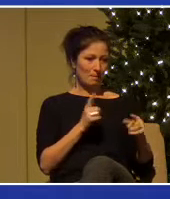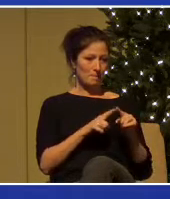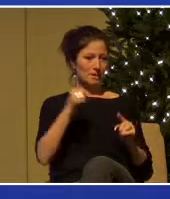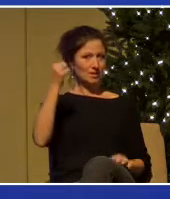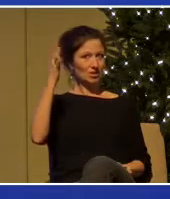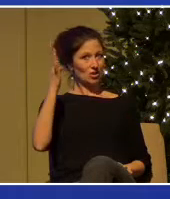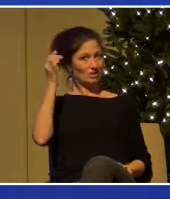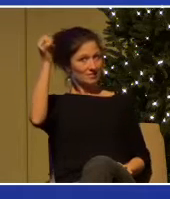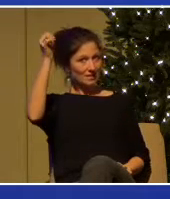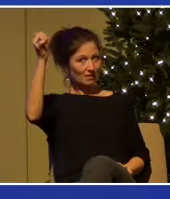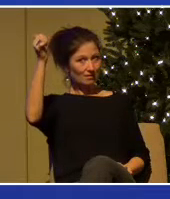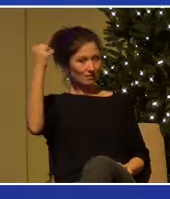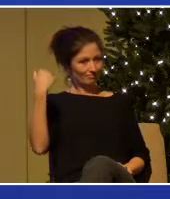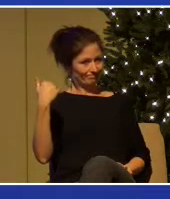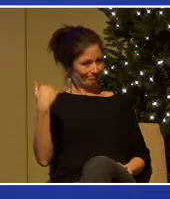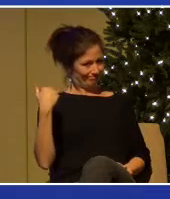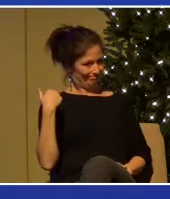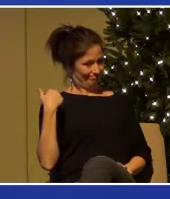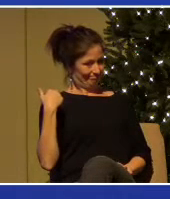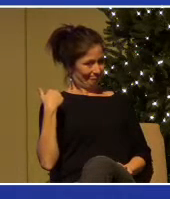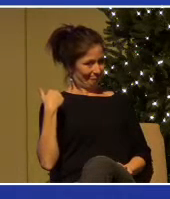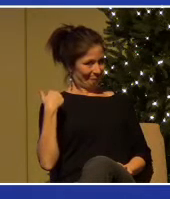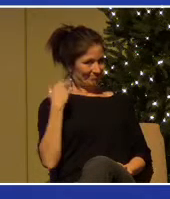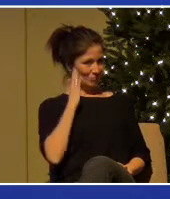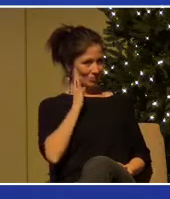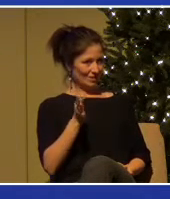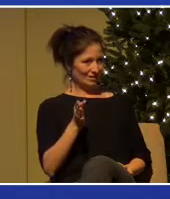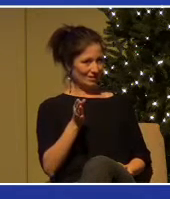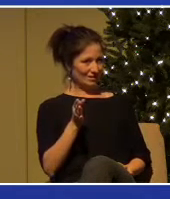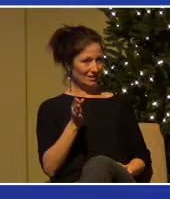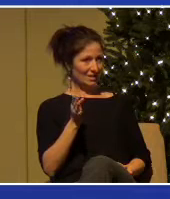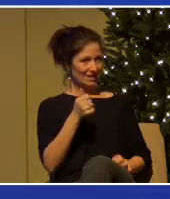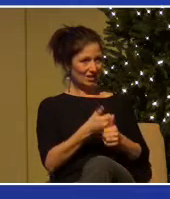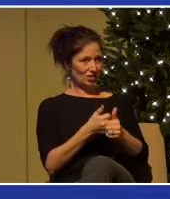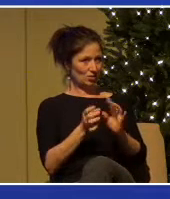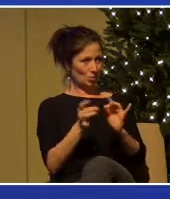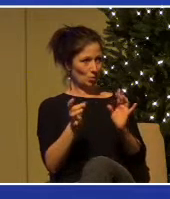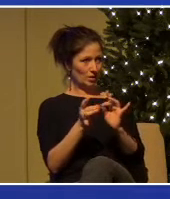Each story of the God who comes is unique.